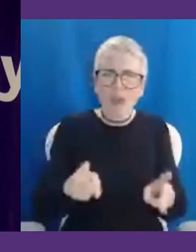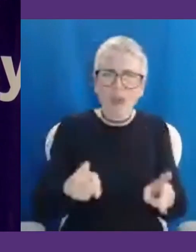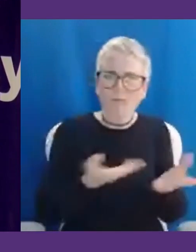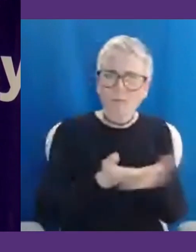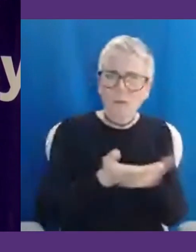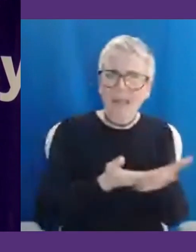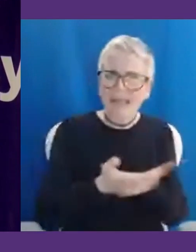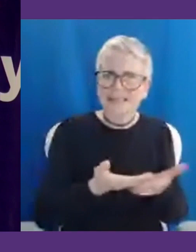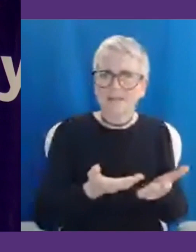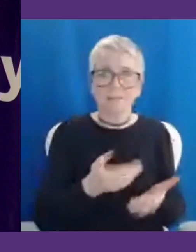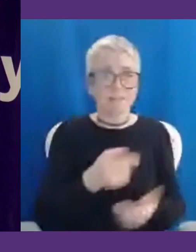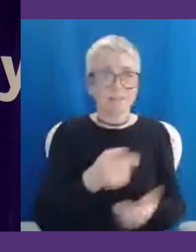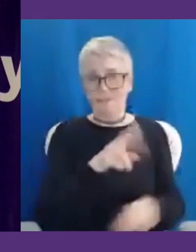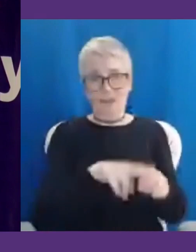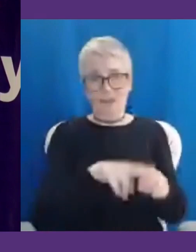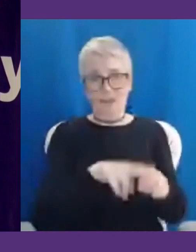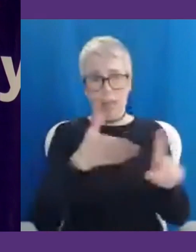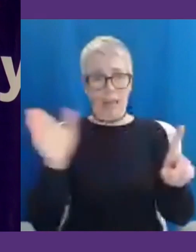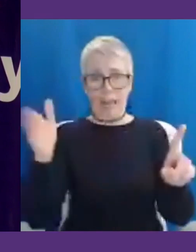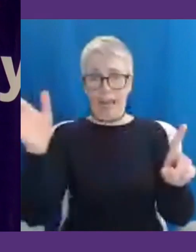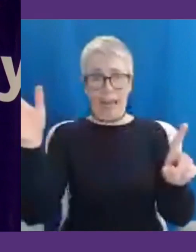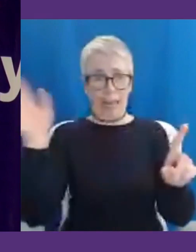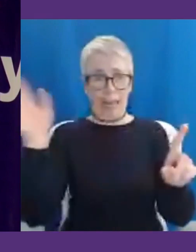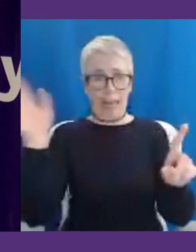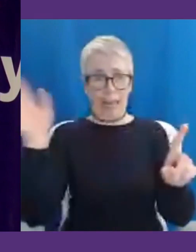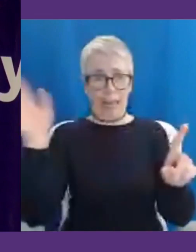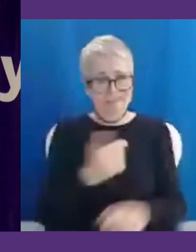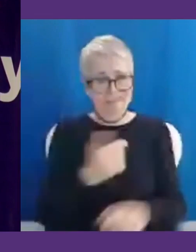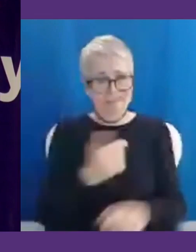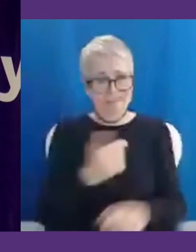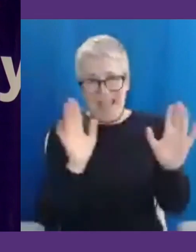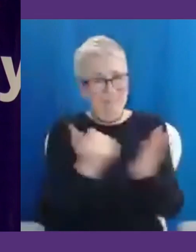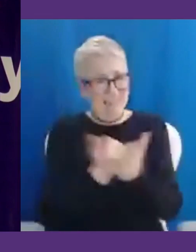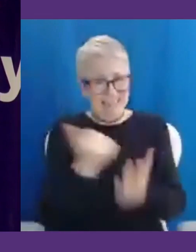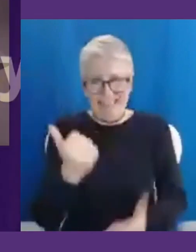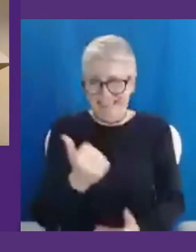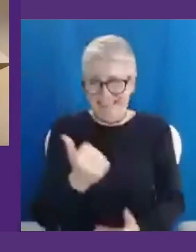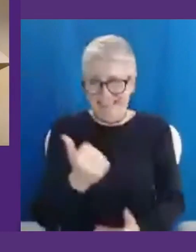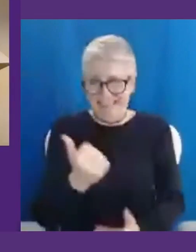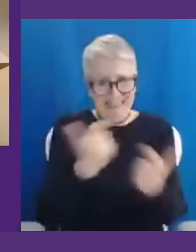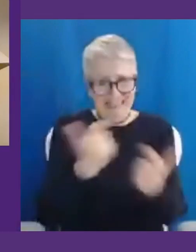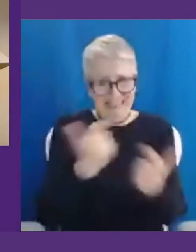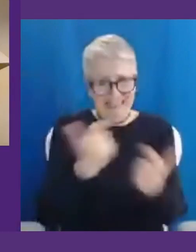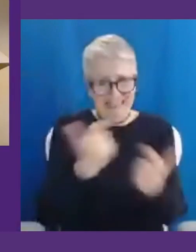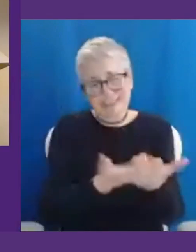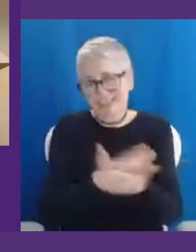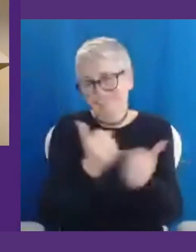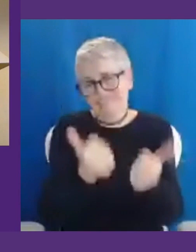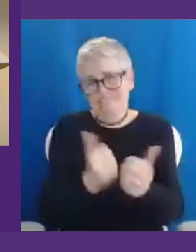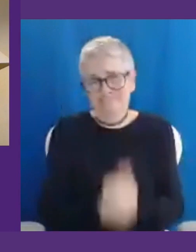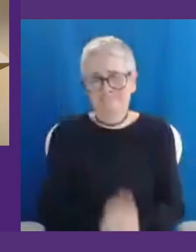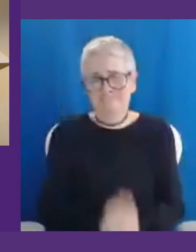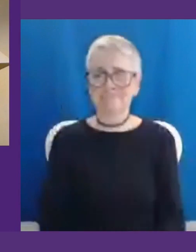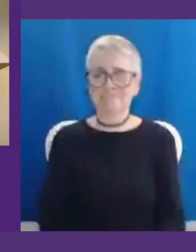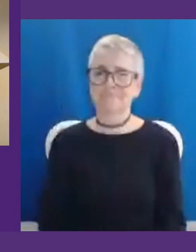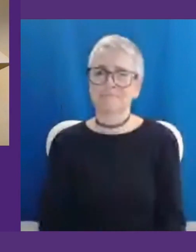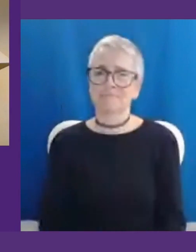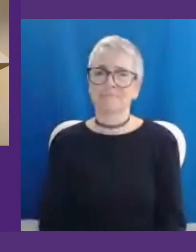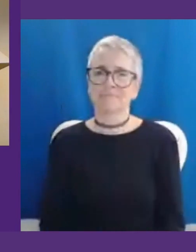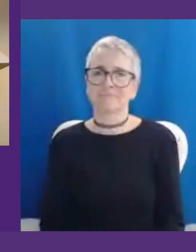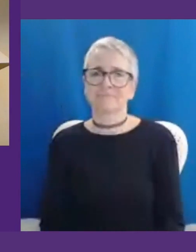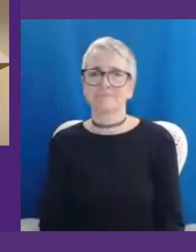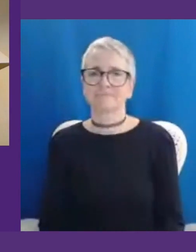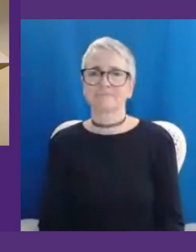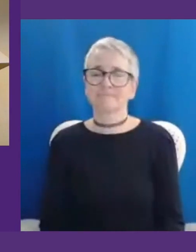altogether, really. So this is a great conversation. I hope you enjoy it. Welcome to this session where we're going to be